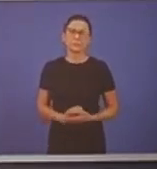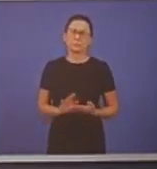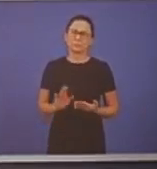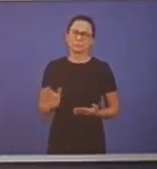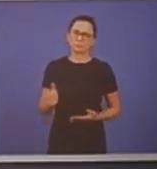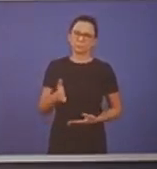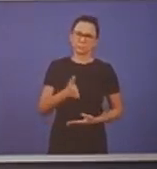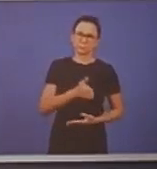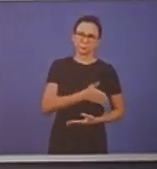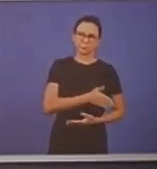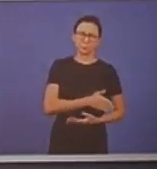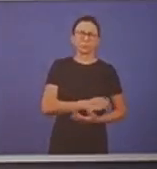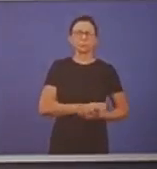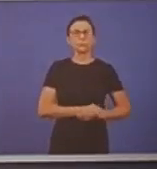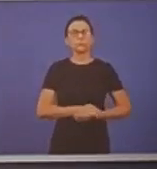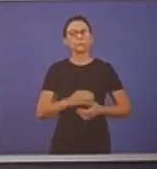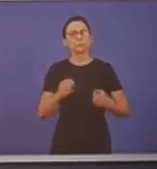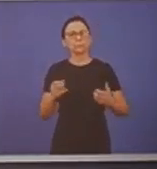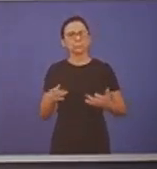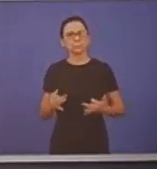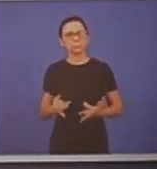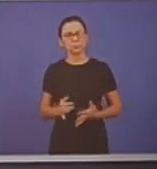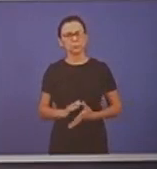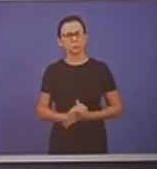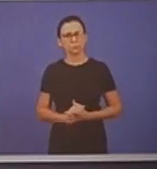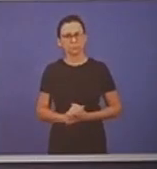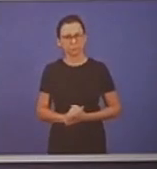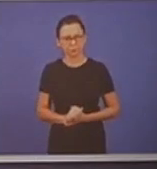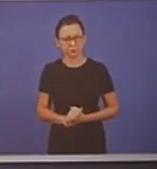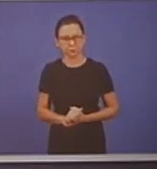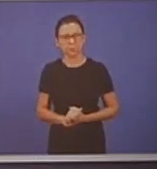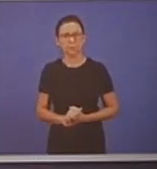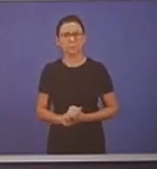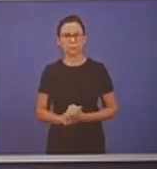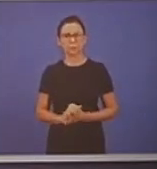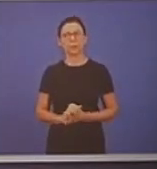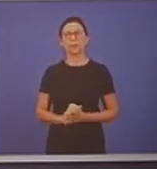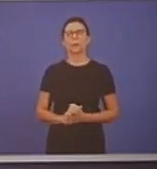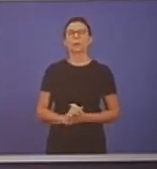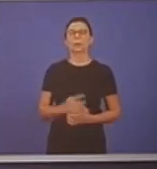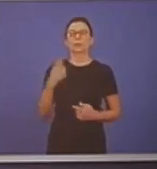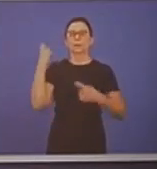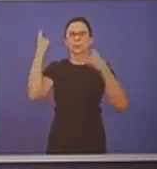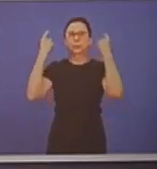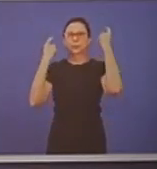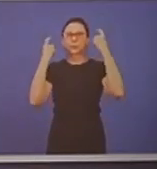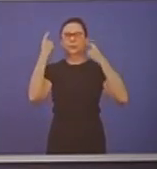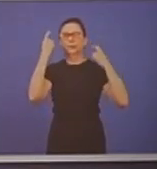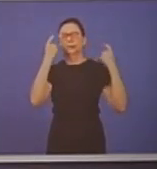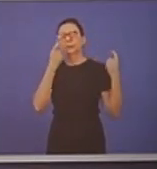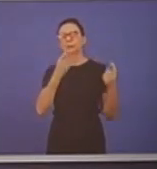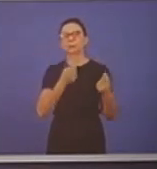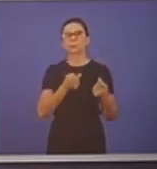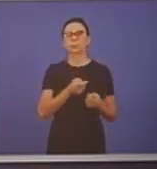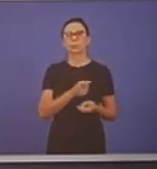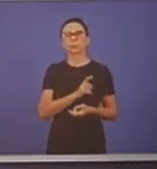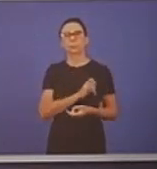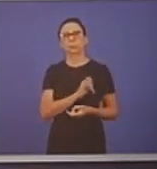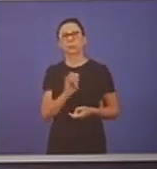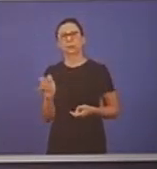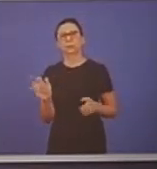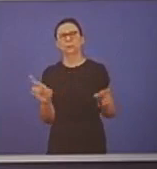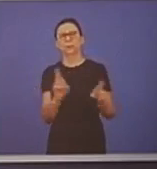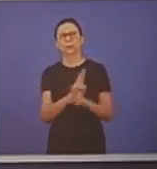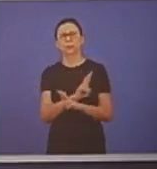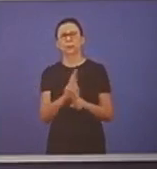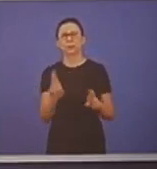good effort, and come. There is a concern. So when you say that related to the mankind, to the